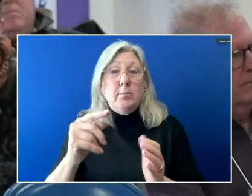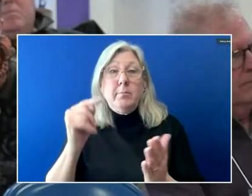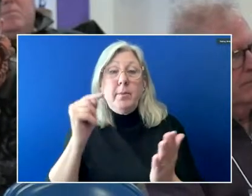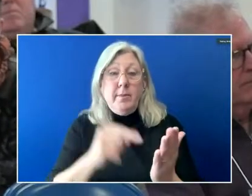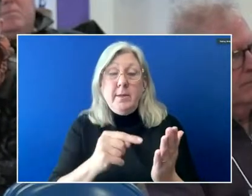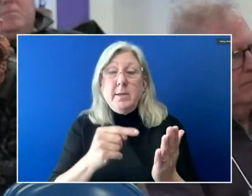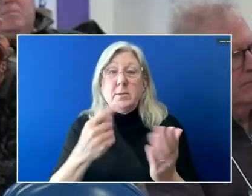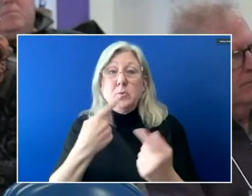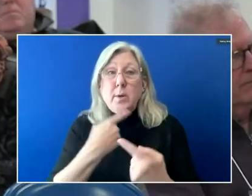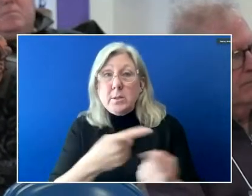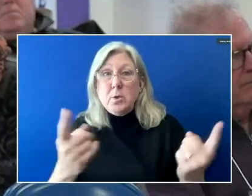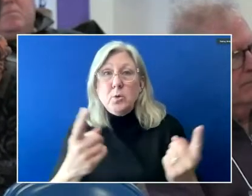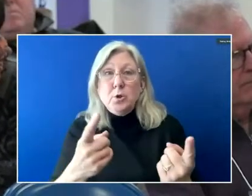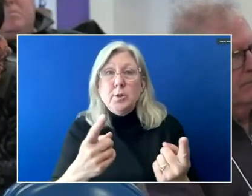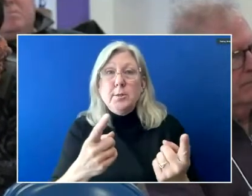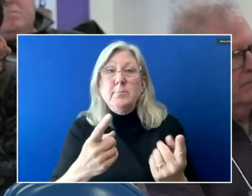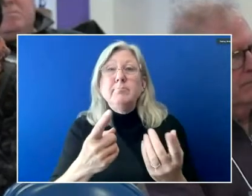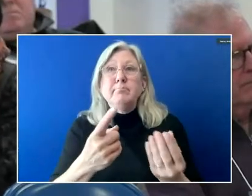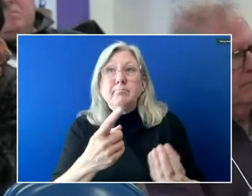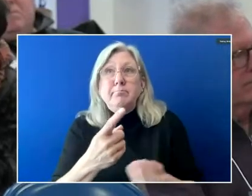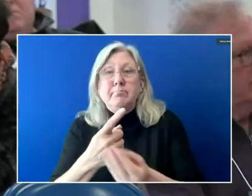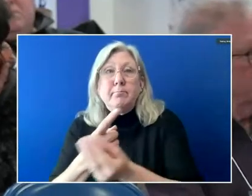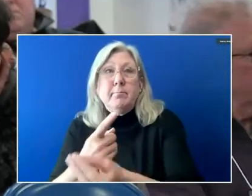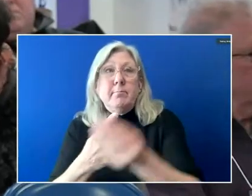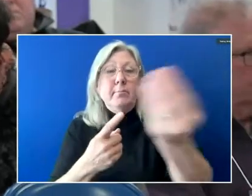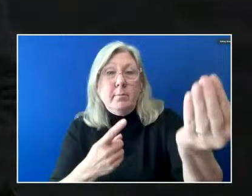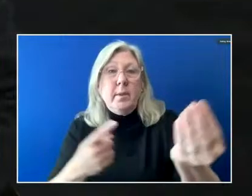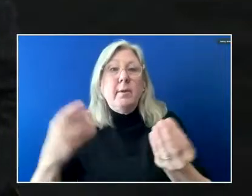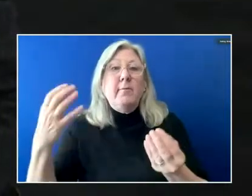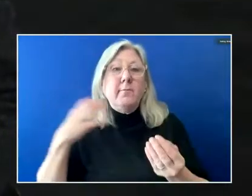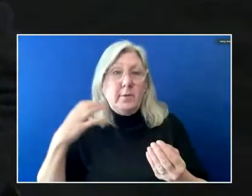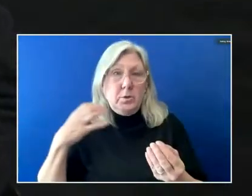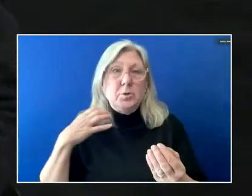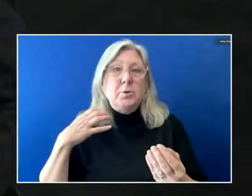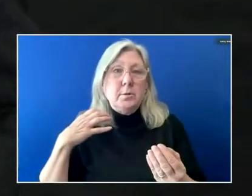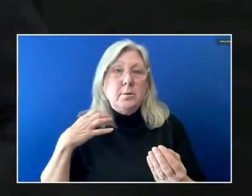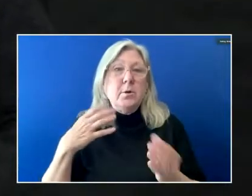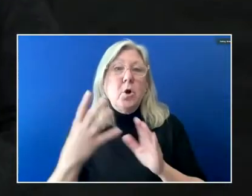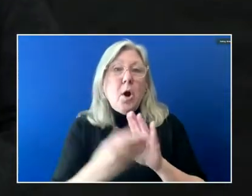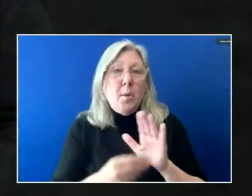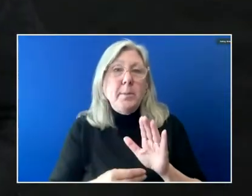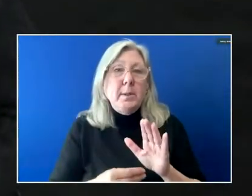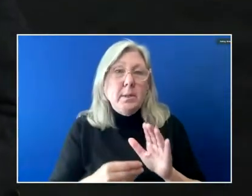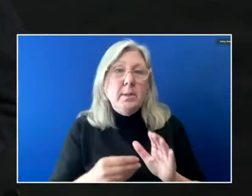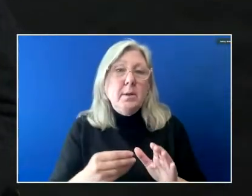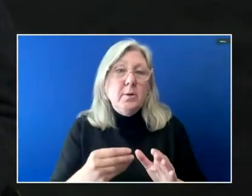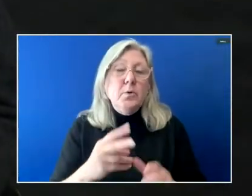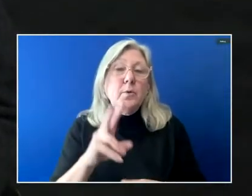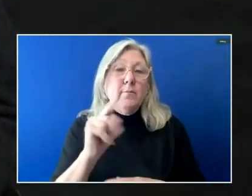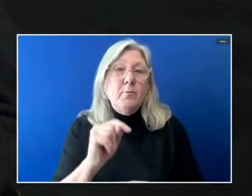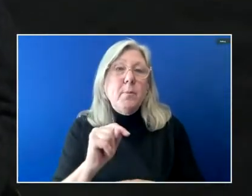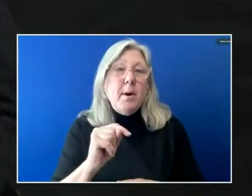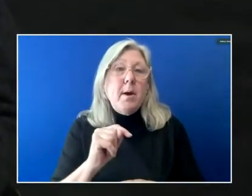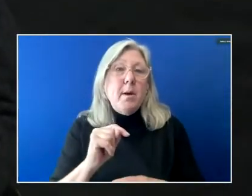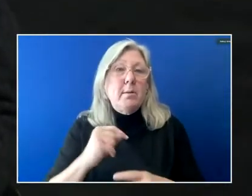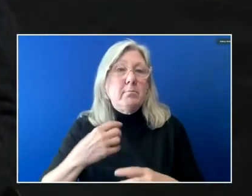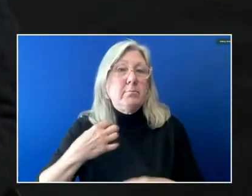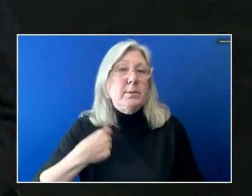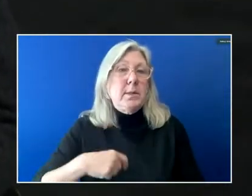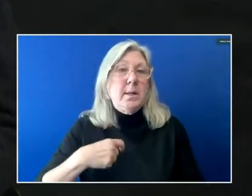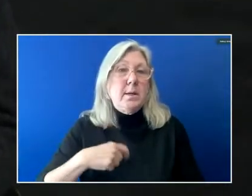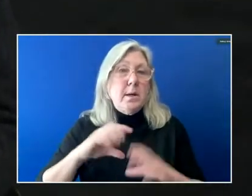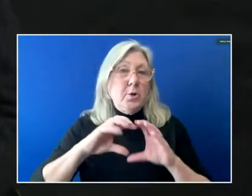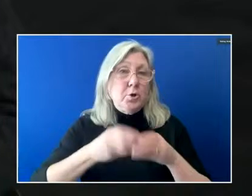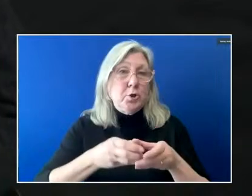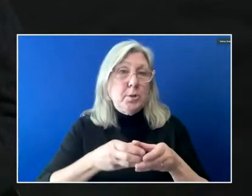three members of Vermont's Congressional Delegation there's a motion is there a second